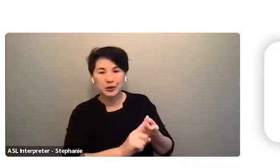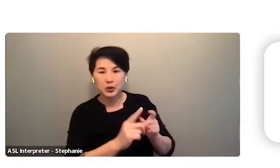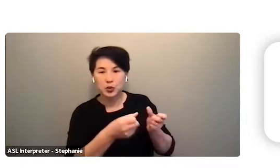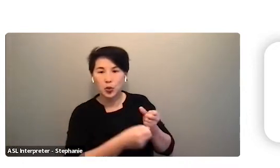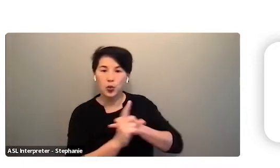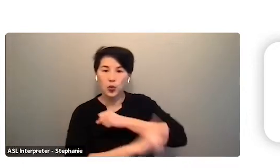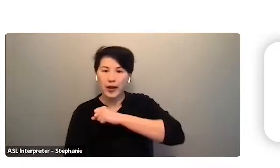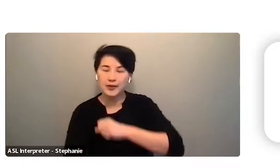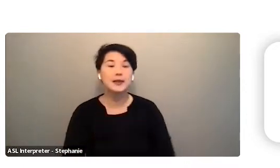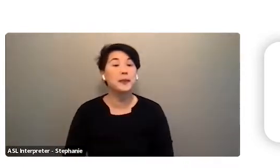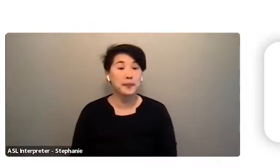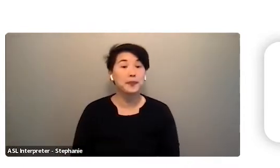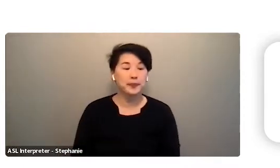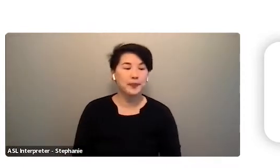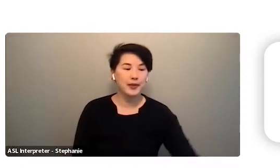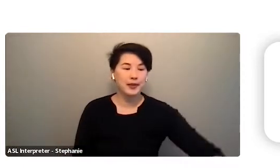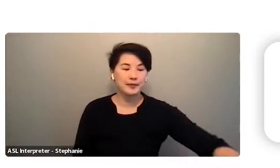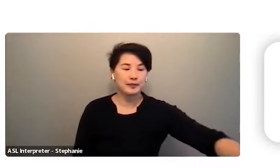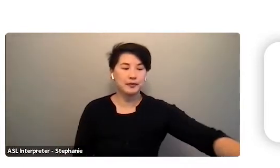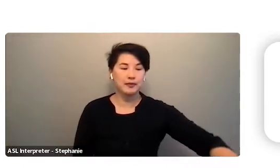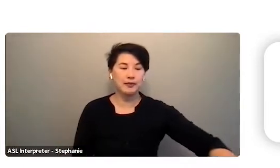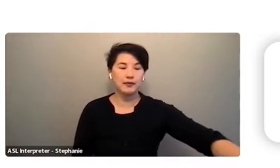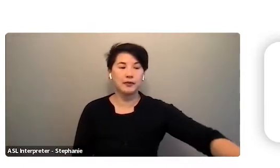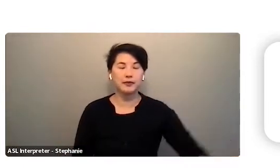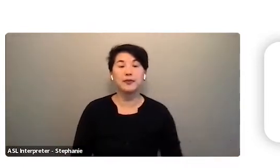So in 2018,